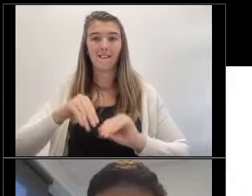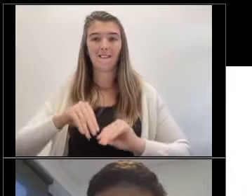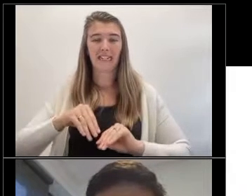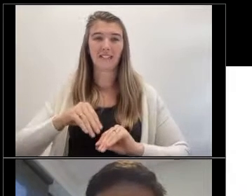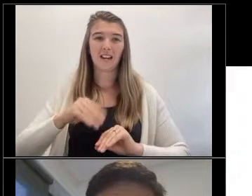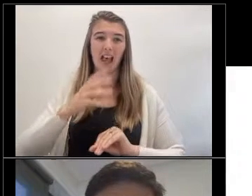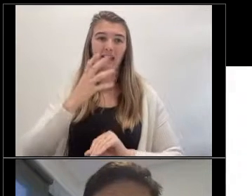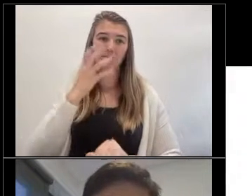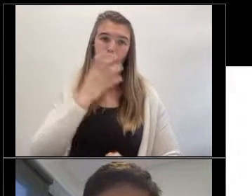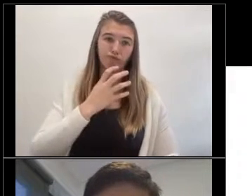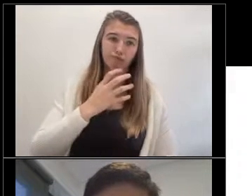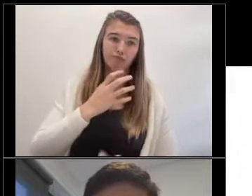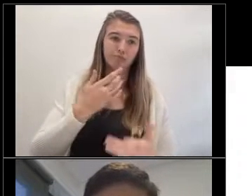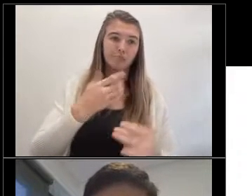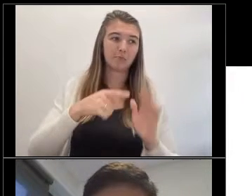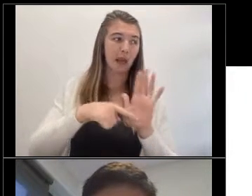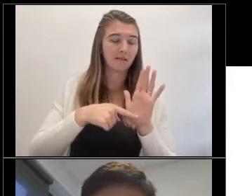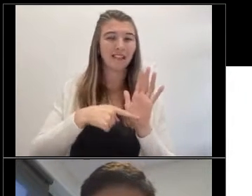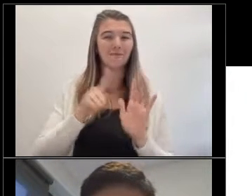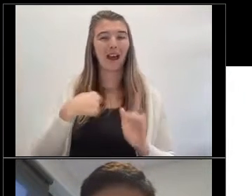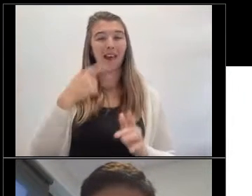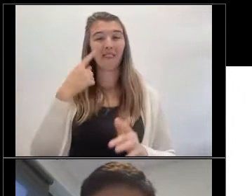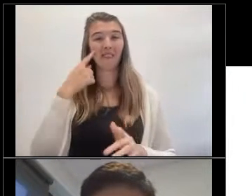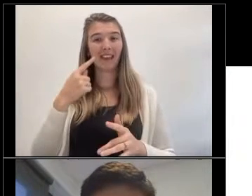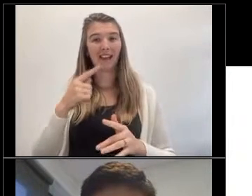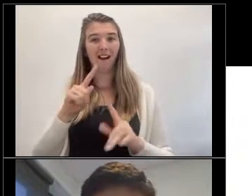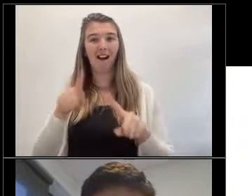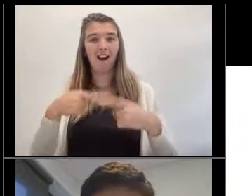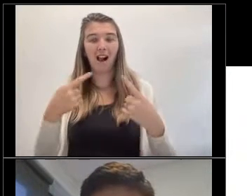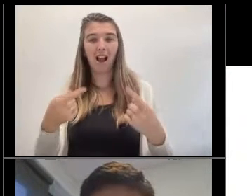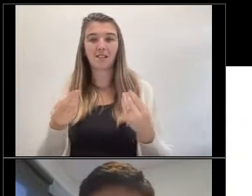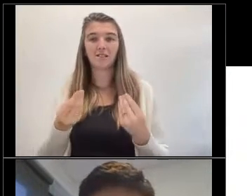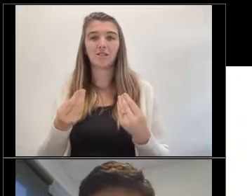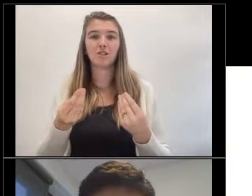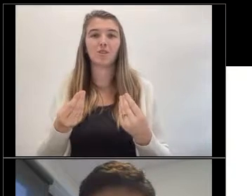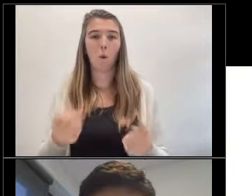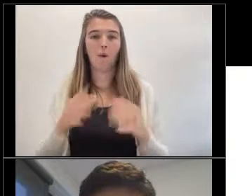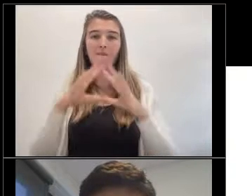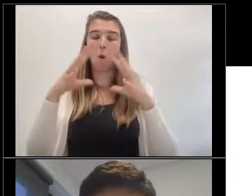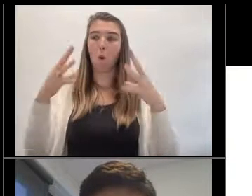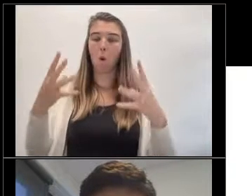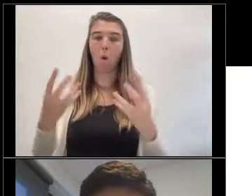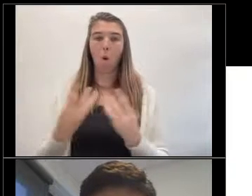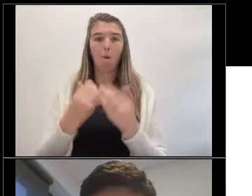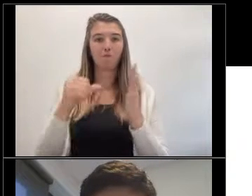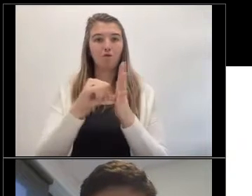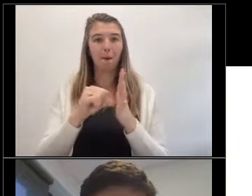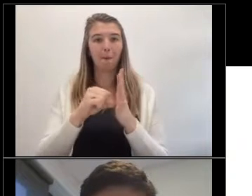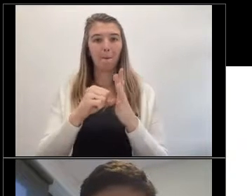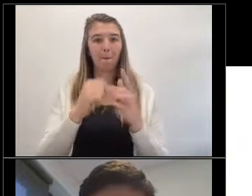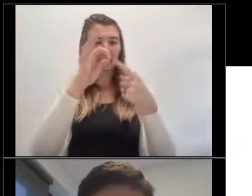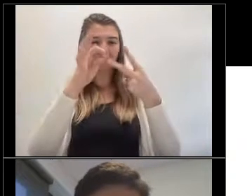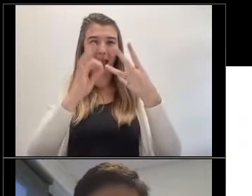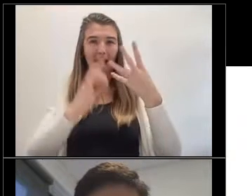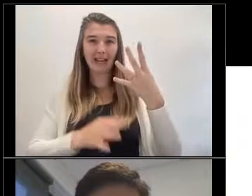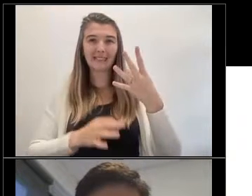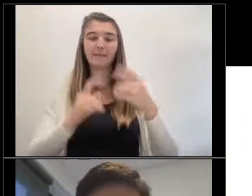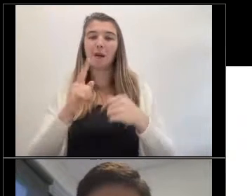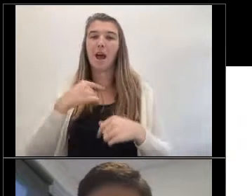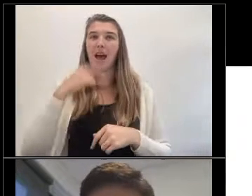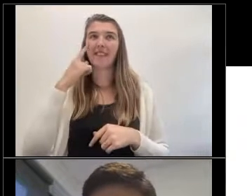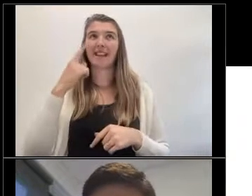note. I don't think that we can solve all the aspects of the problem. We should try to